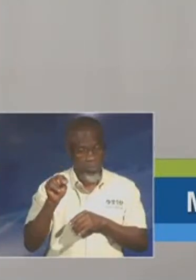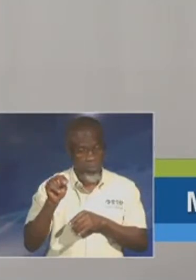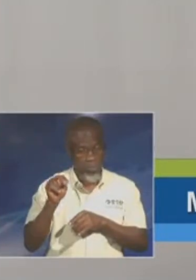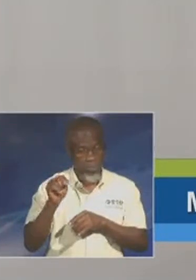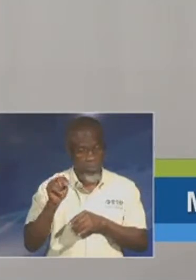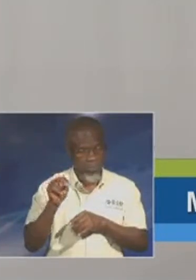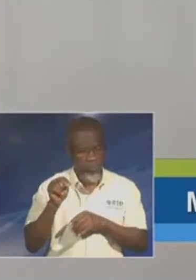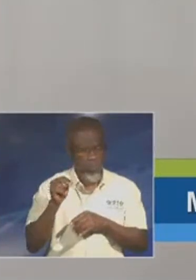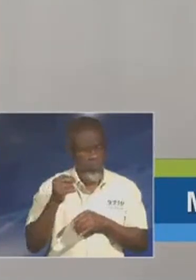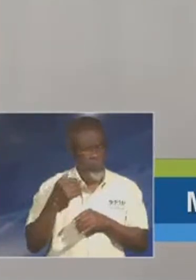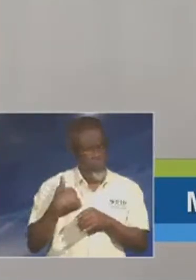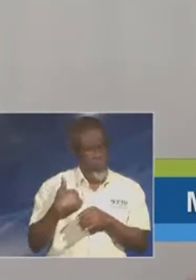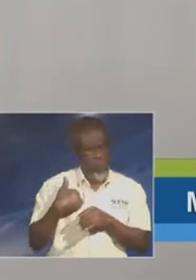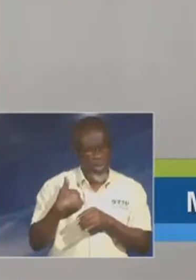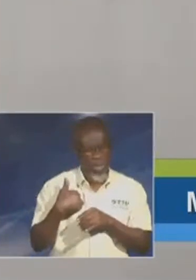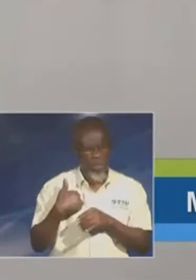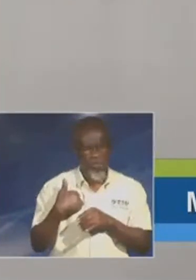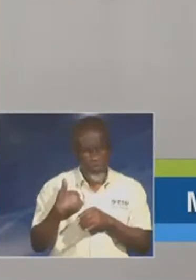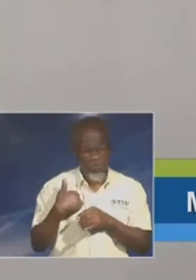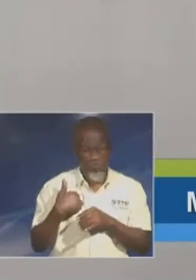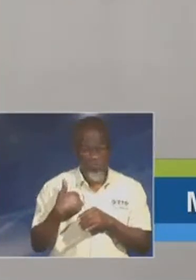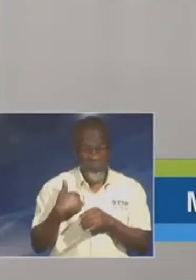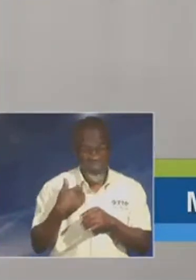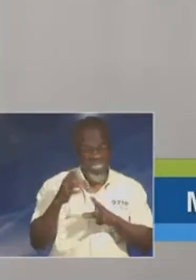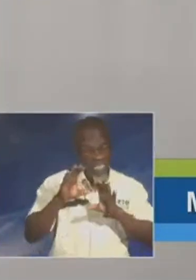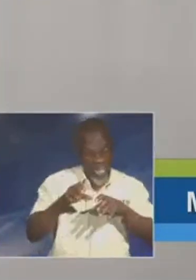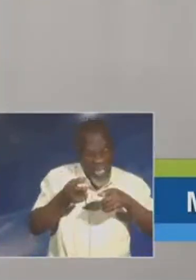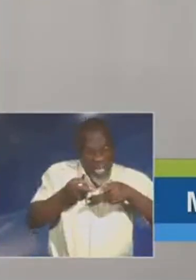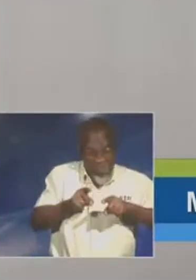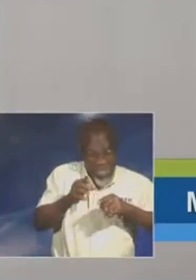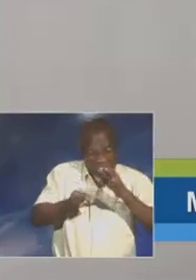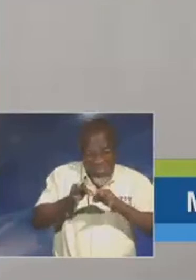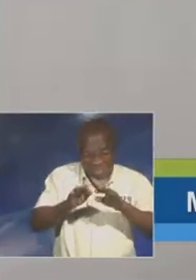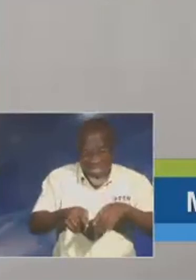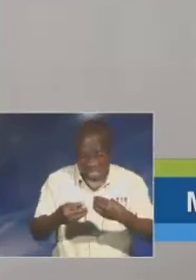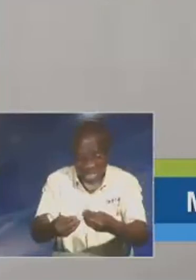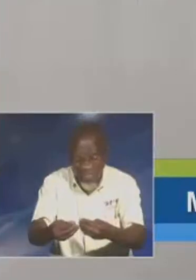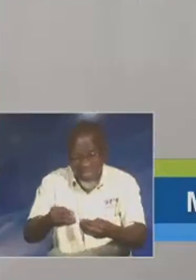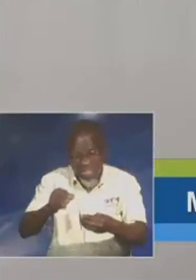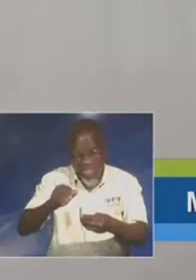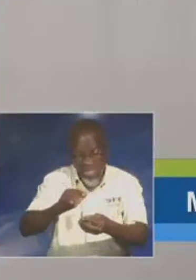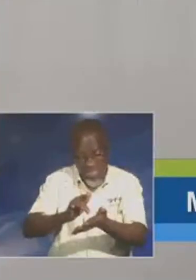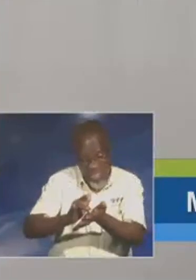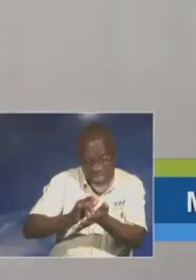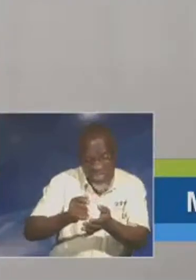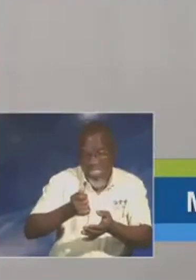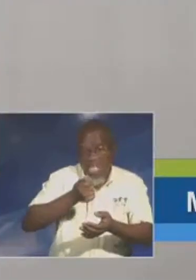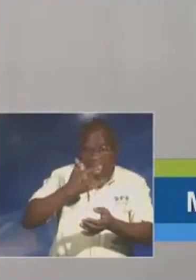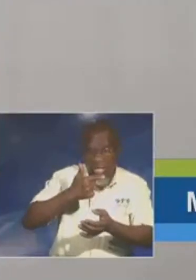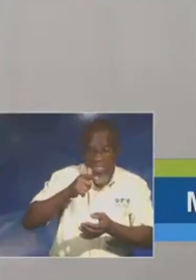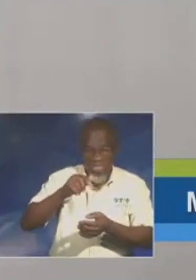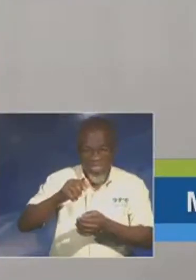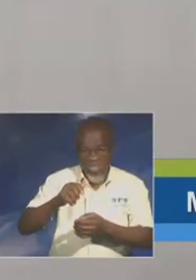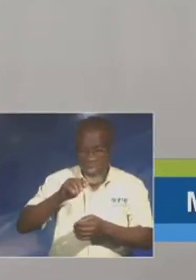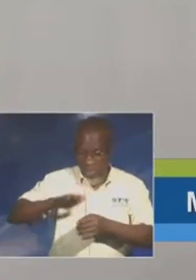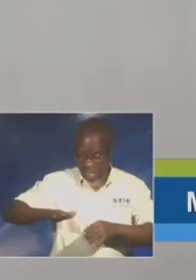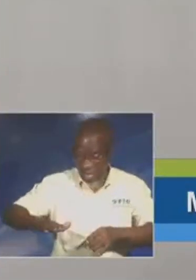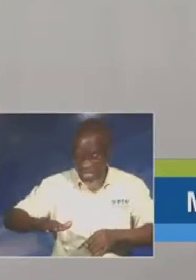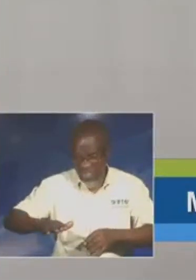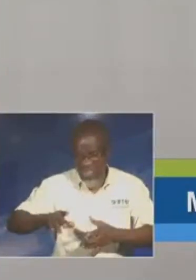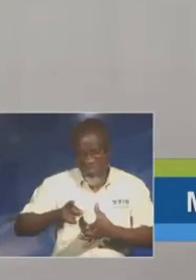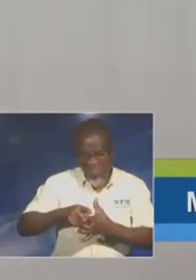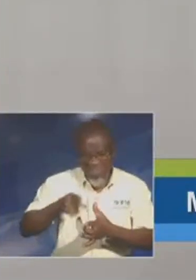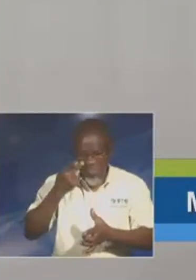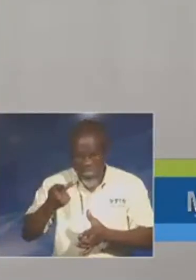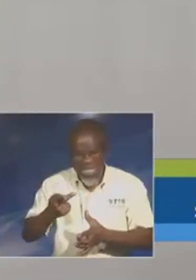syndrome, which is where the liver, the same liver we spoke about, gets a bit inflamed, and you also have a few other organs being affected. So